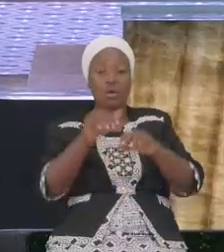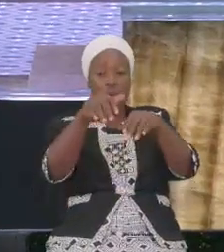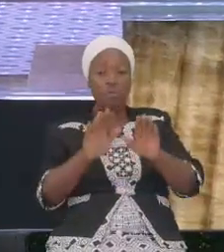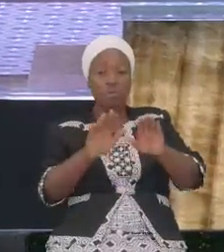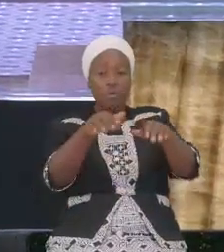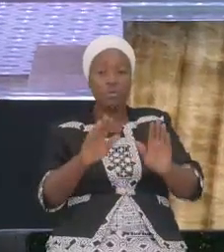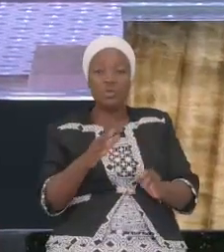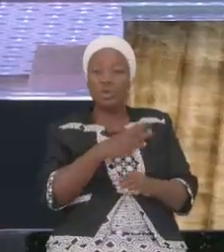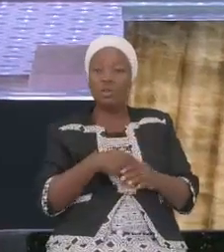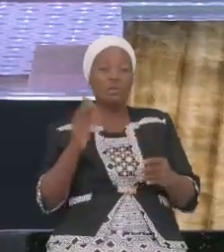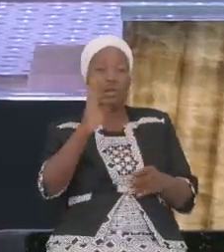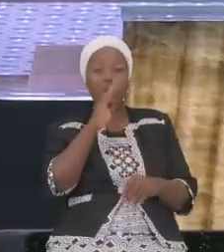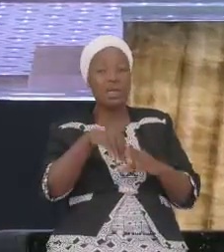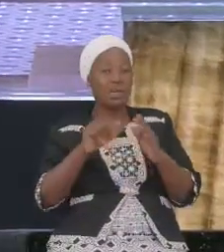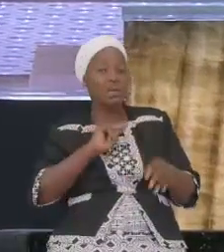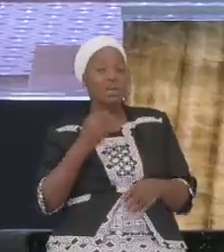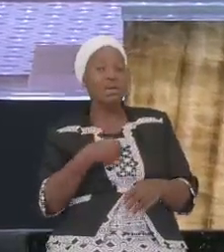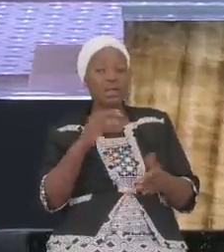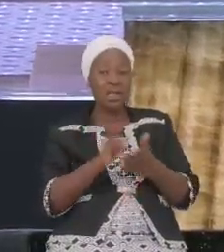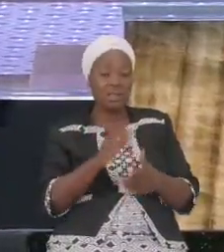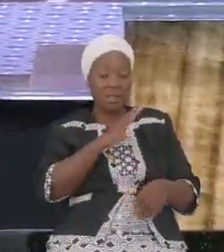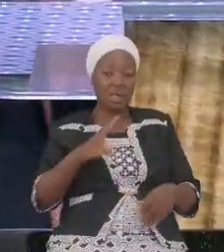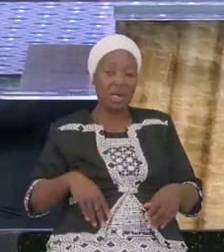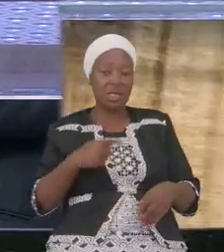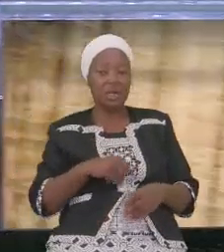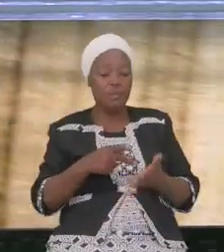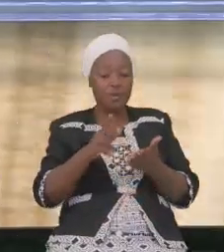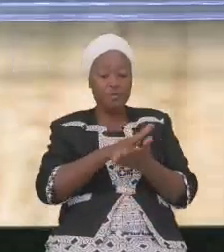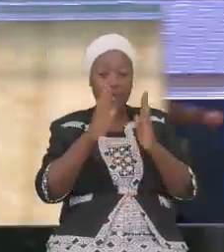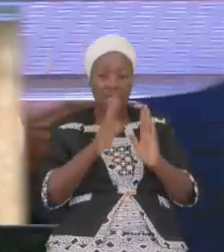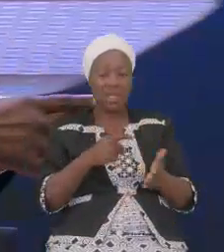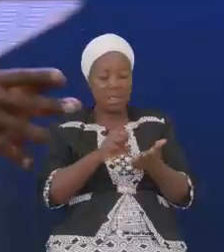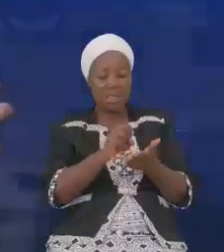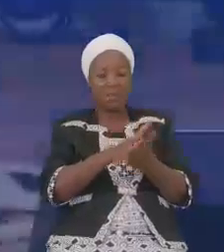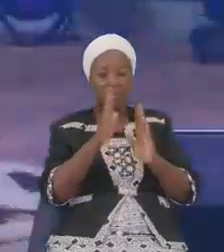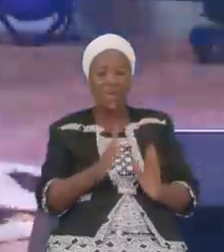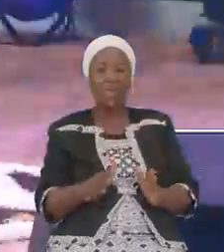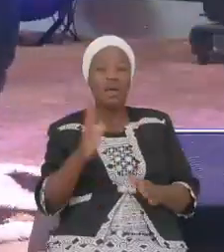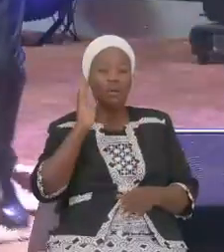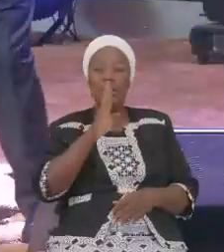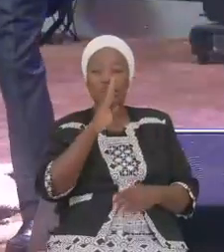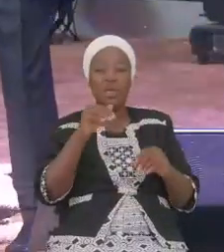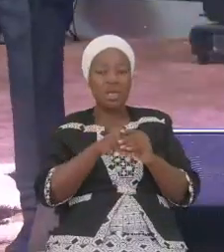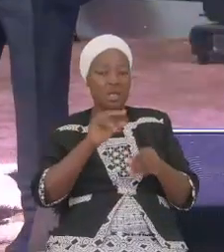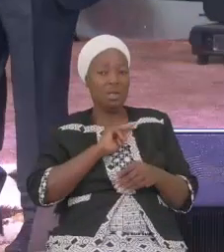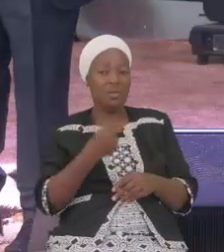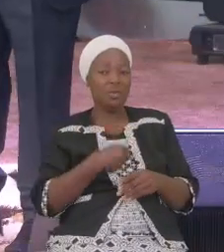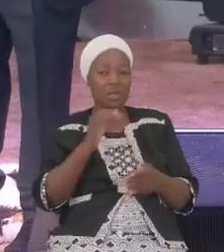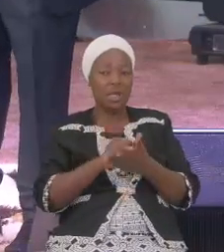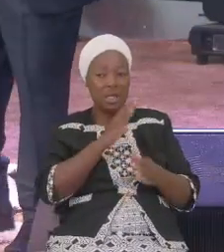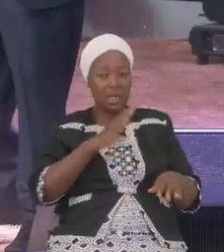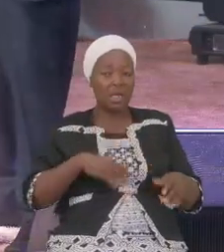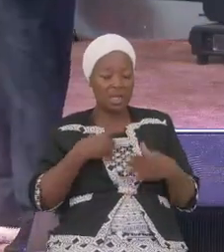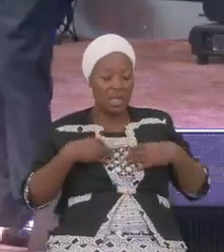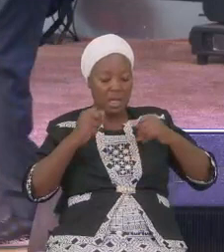sea, will be in us. That Christ, the purifier, the sanctifier, will be in us. That Christ, the